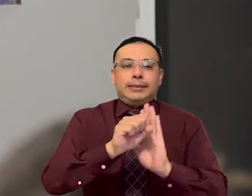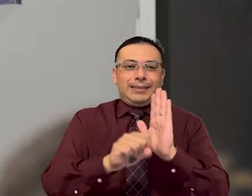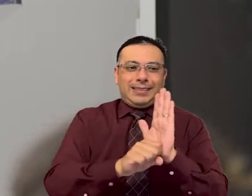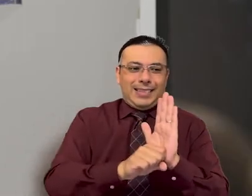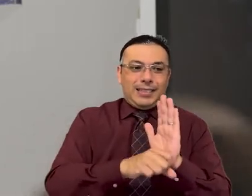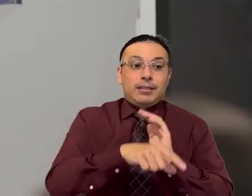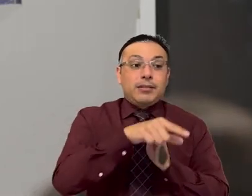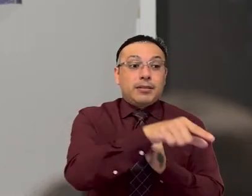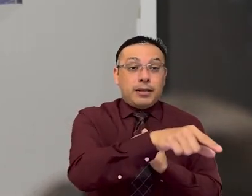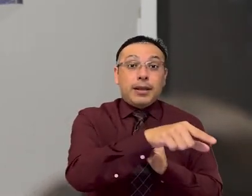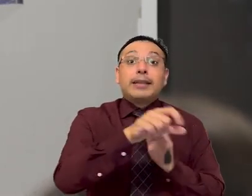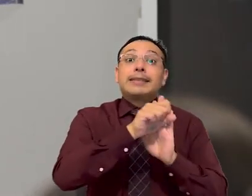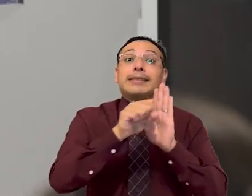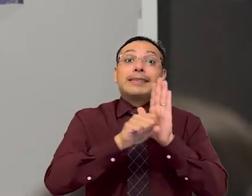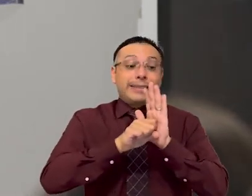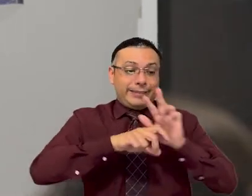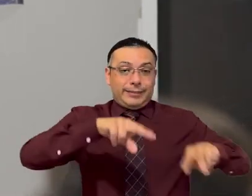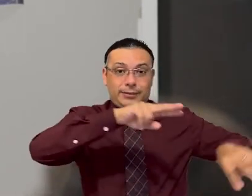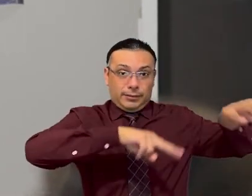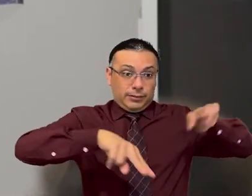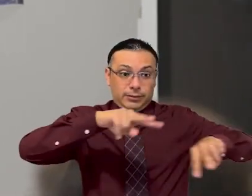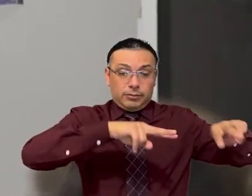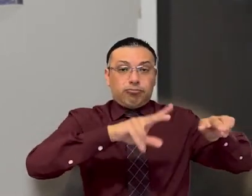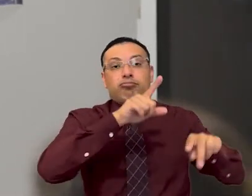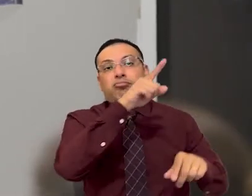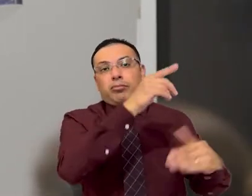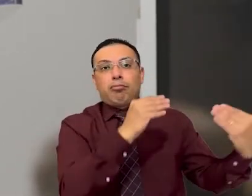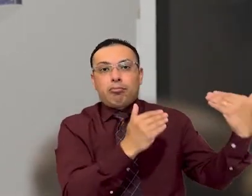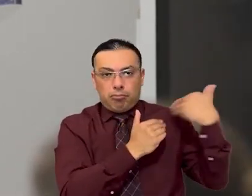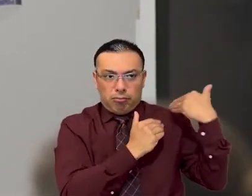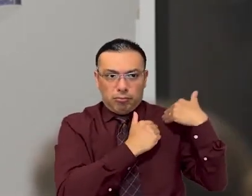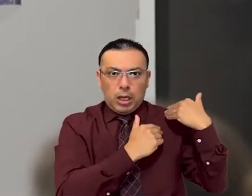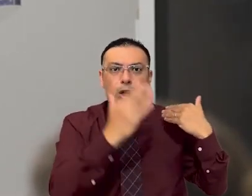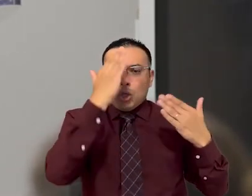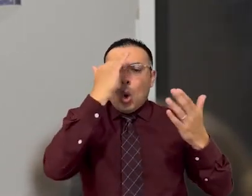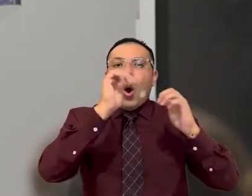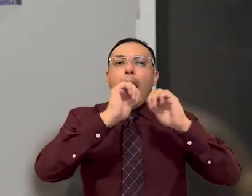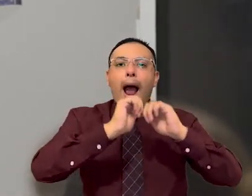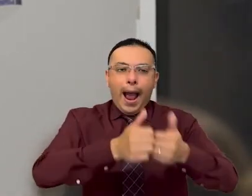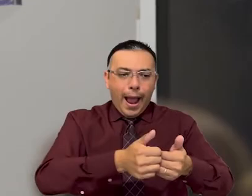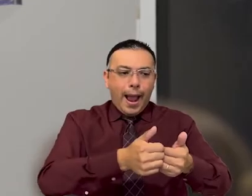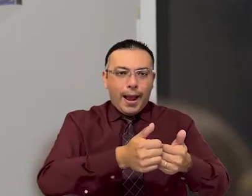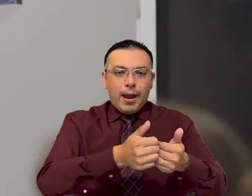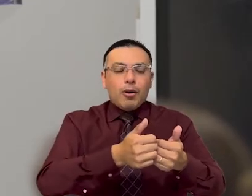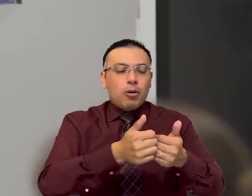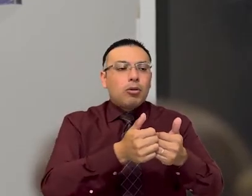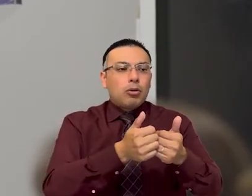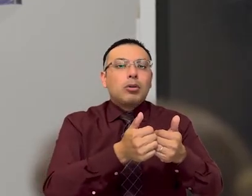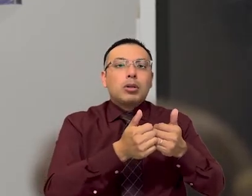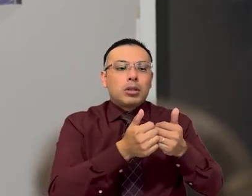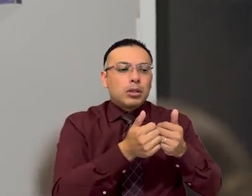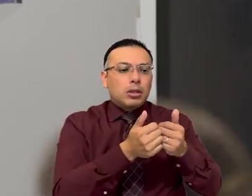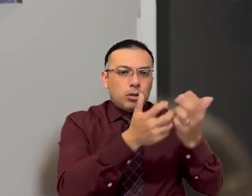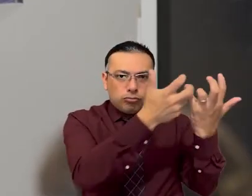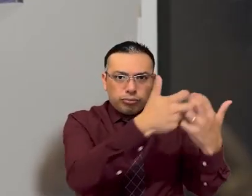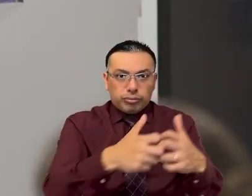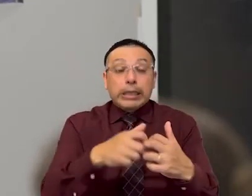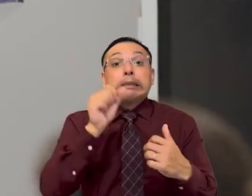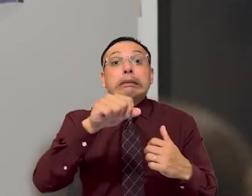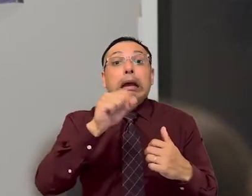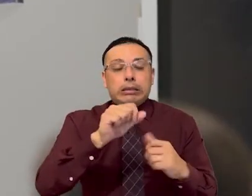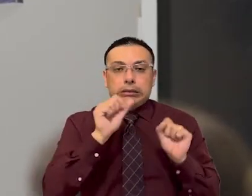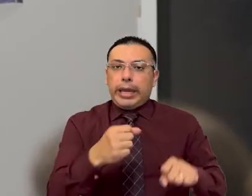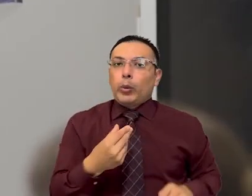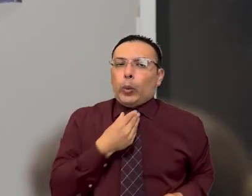state's responsibility to bring it into the grid. Congestion's a massive issue, and I think that's why the options are